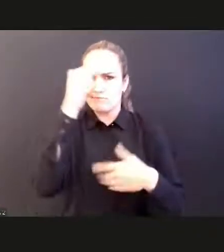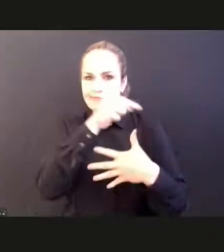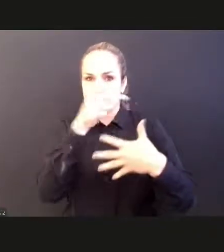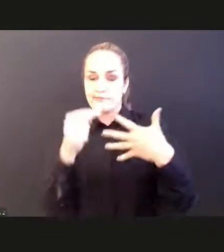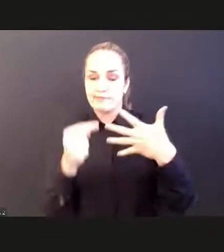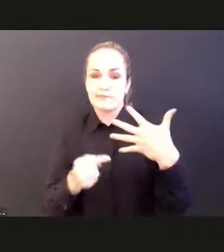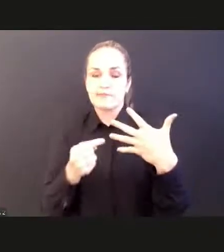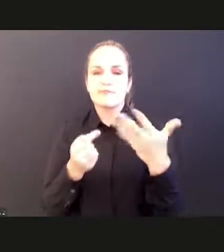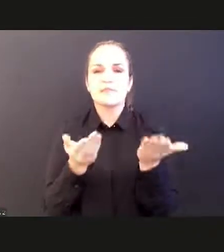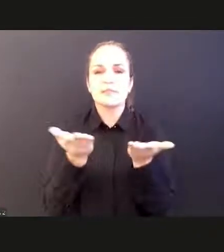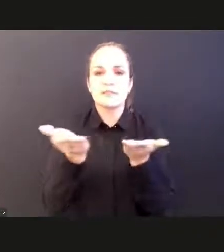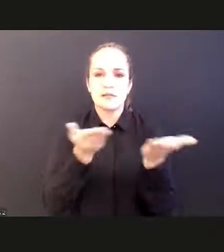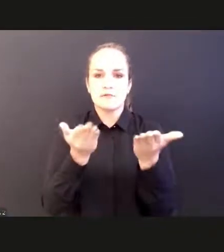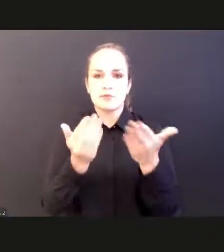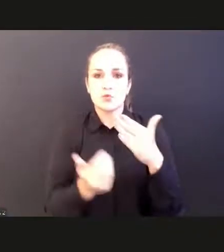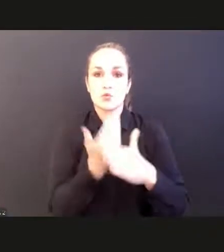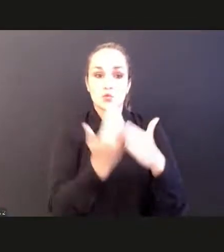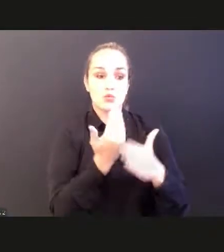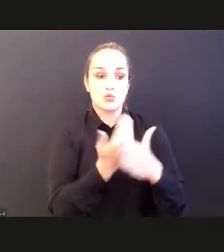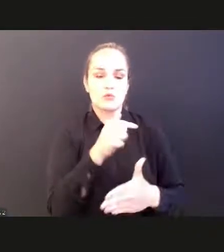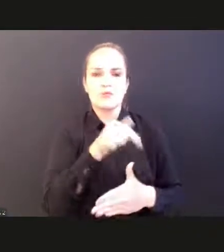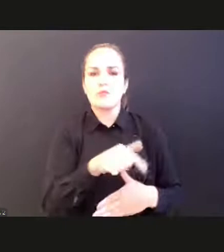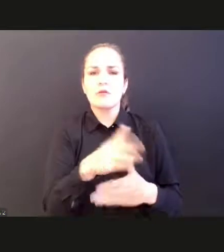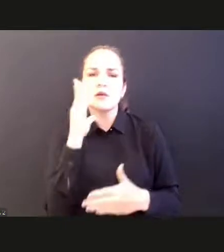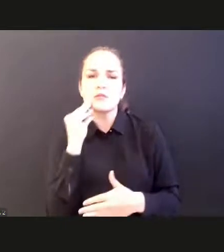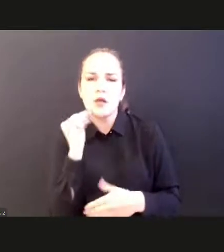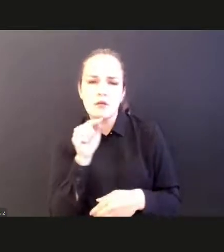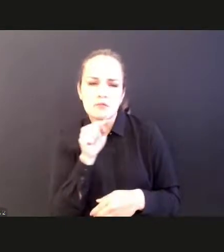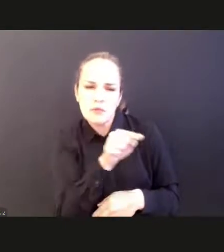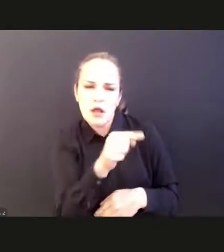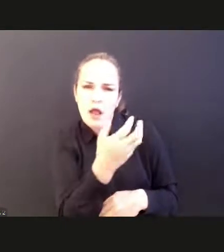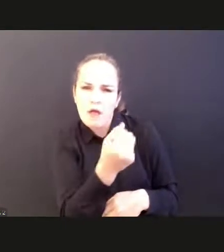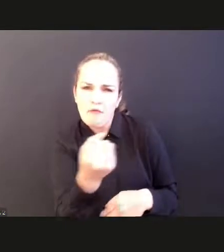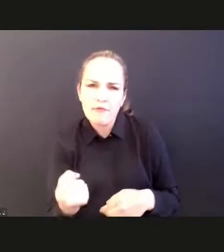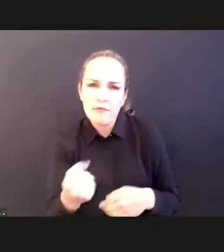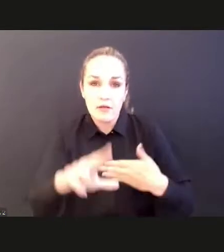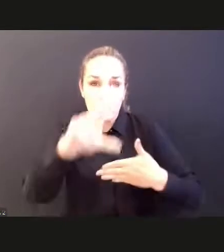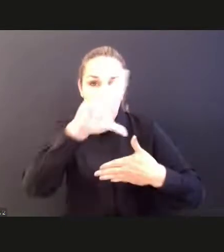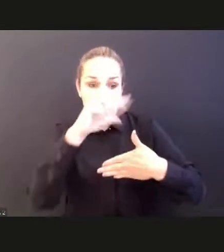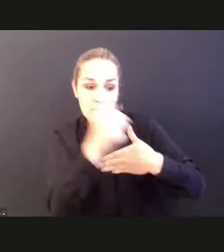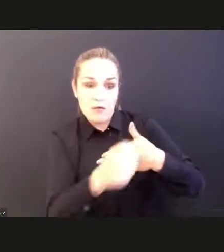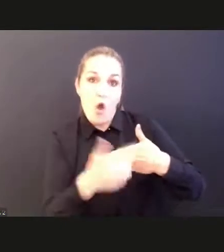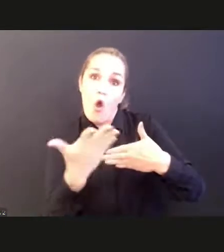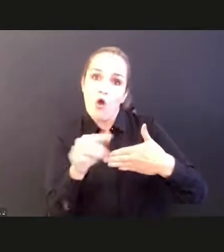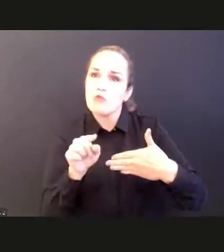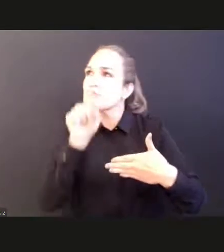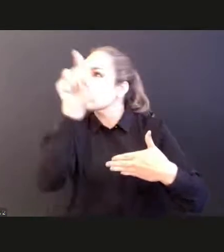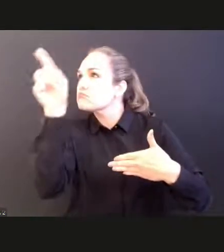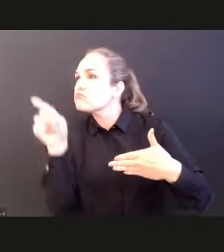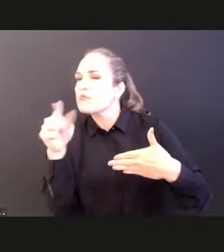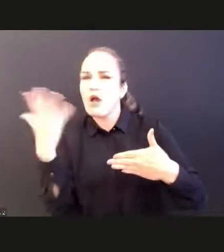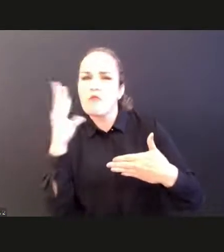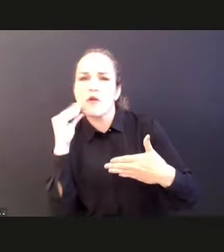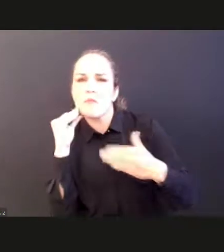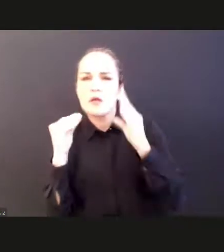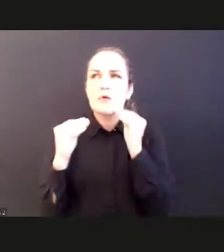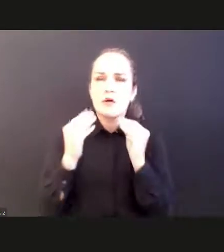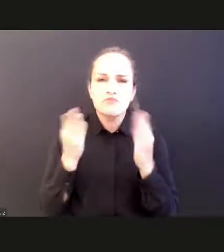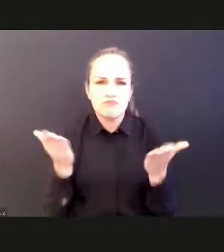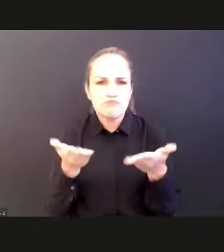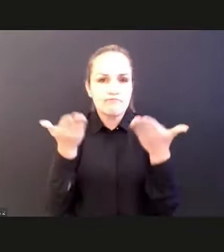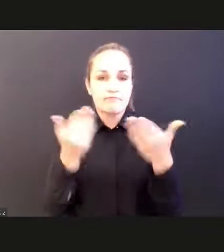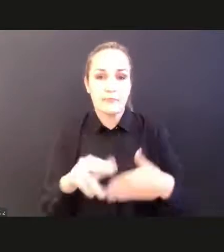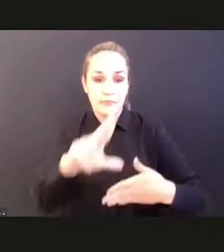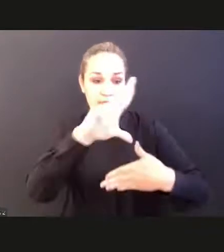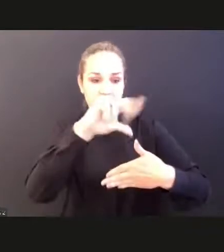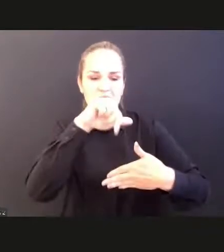countries inside and outside Latin America and the Caribbean. In Latin America, Costa Rica